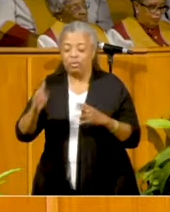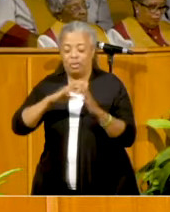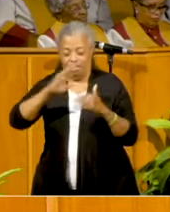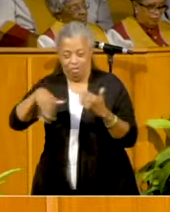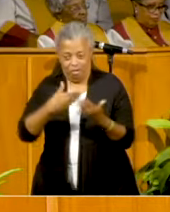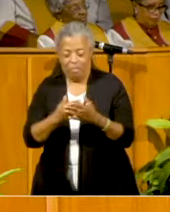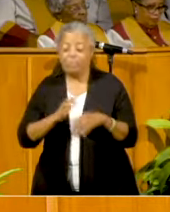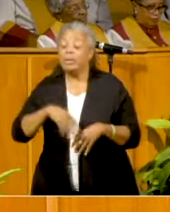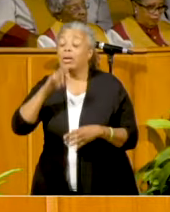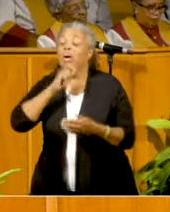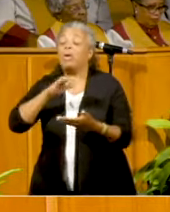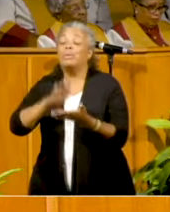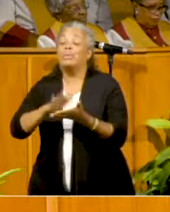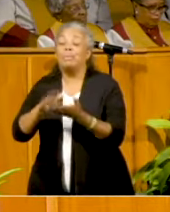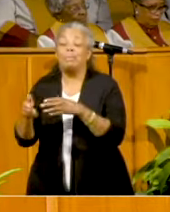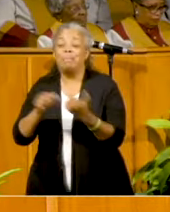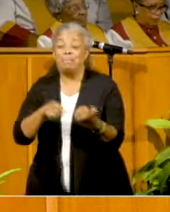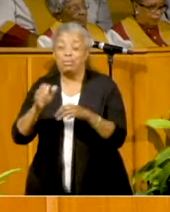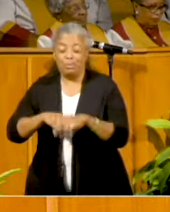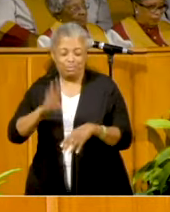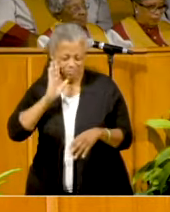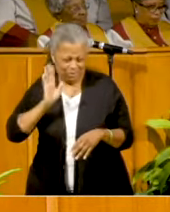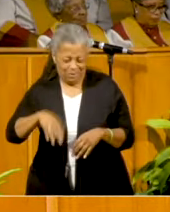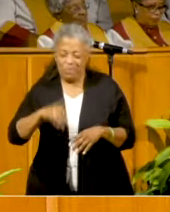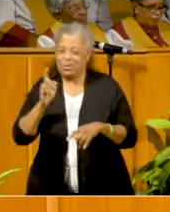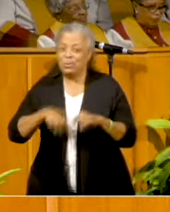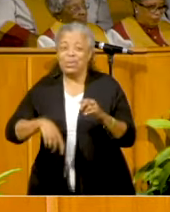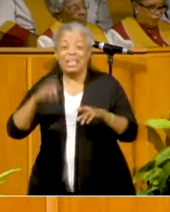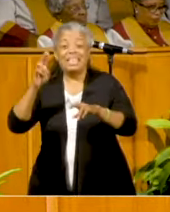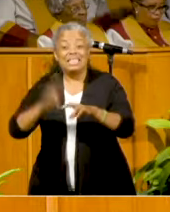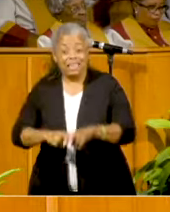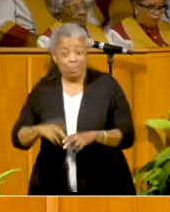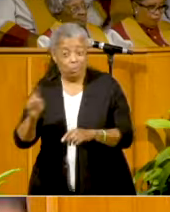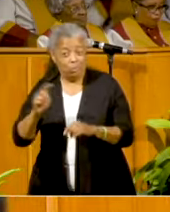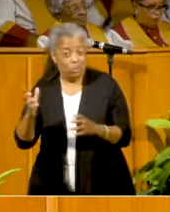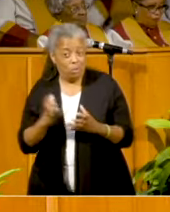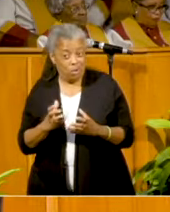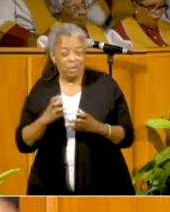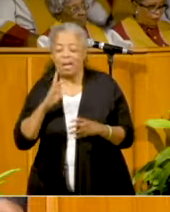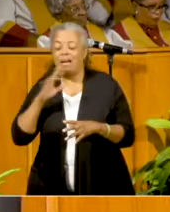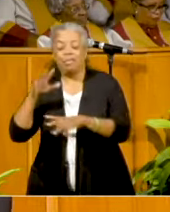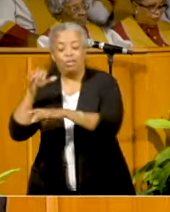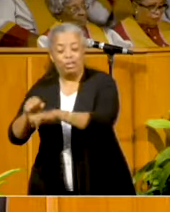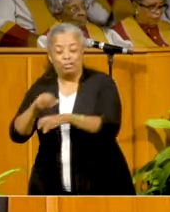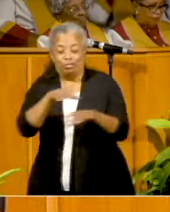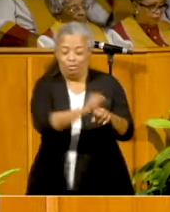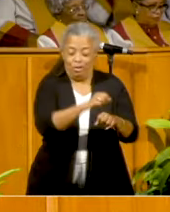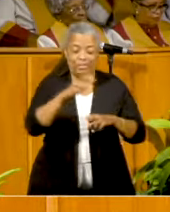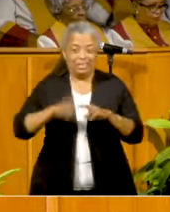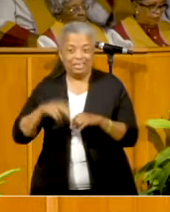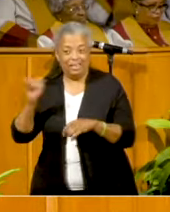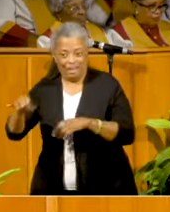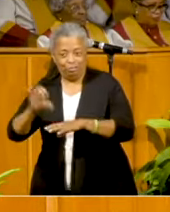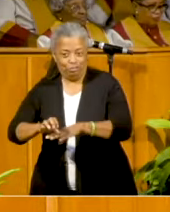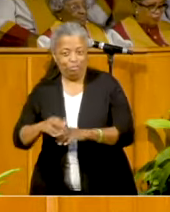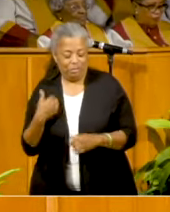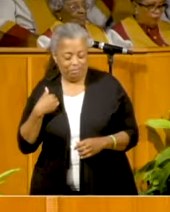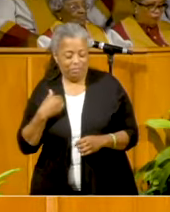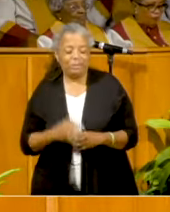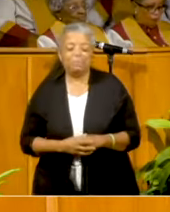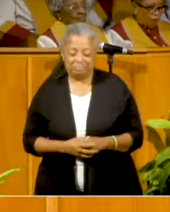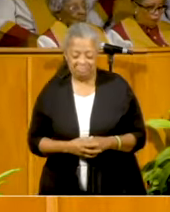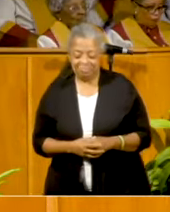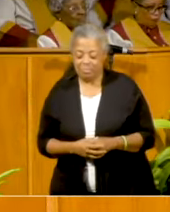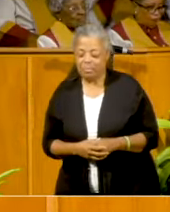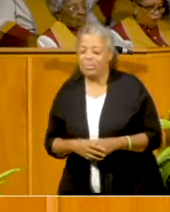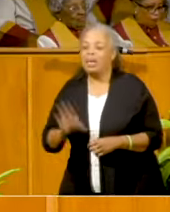hymn. It was an old school Baptist church. Dr. Gunn, you know about it. You couldn't just sit wherever you wanted. There were reserved seats in that sanctuary.